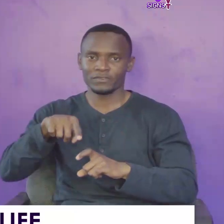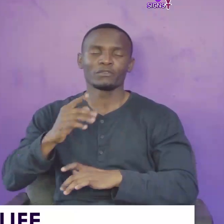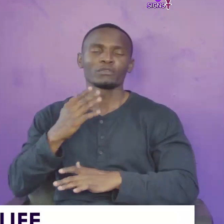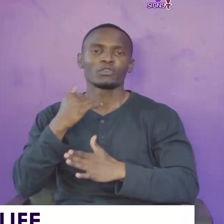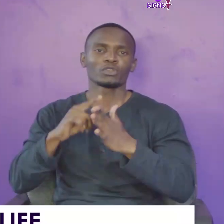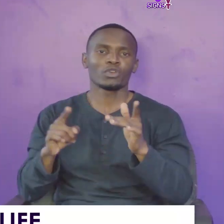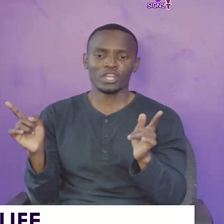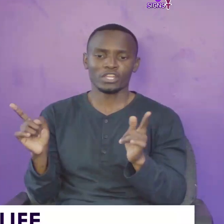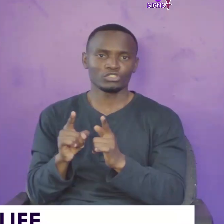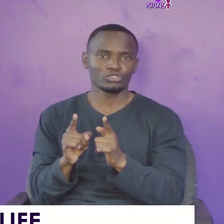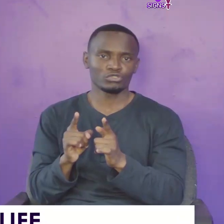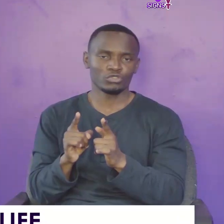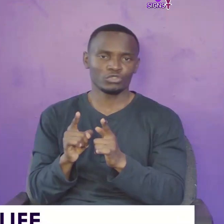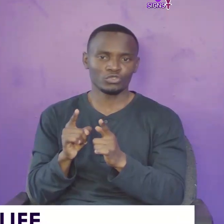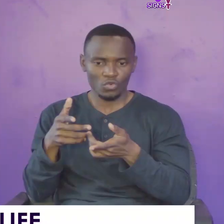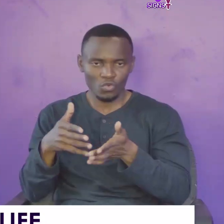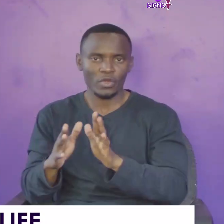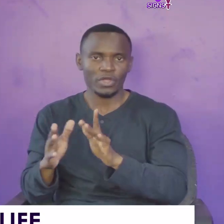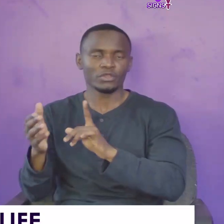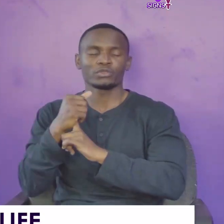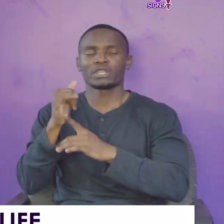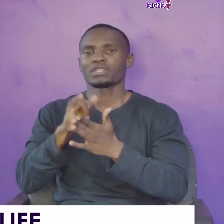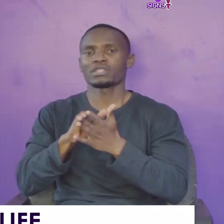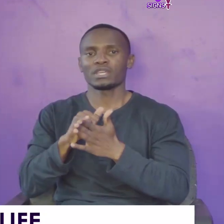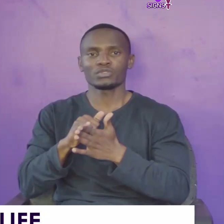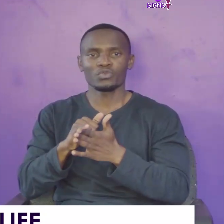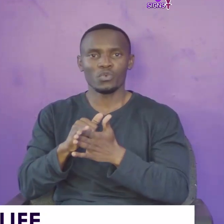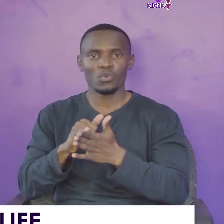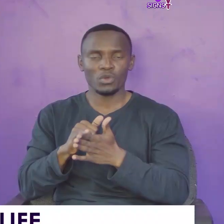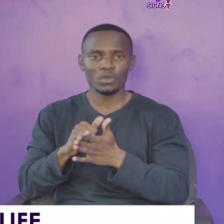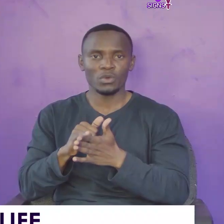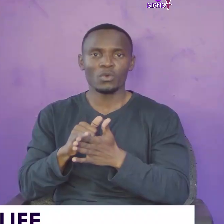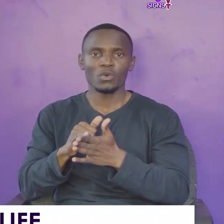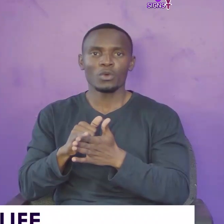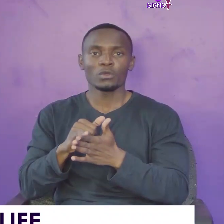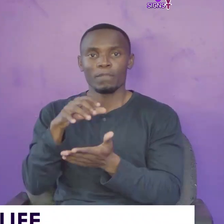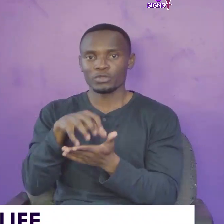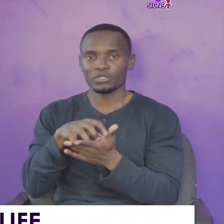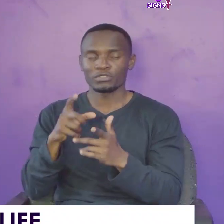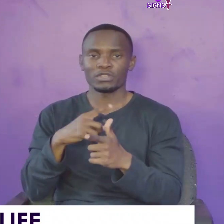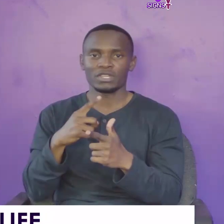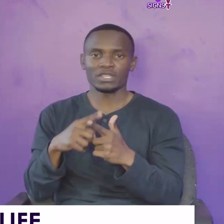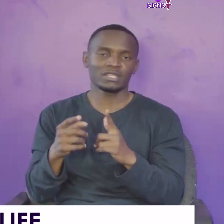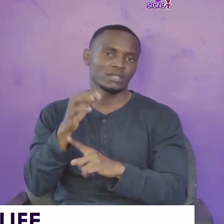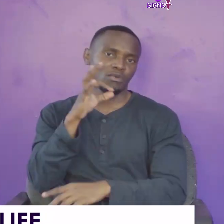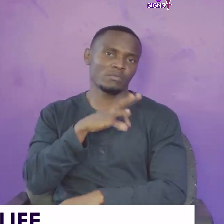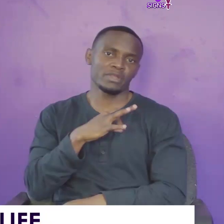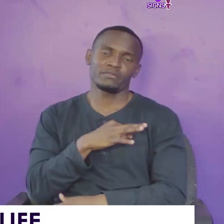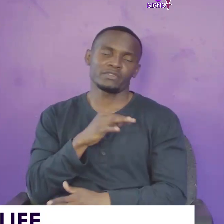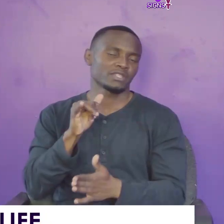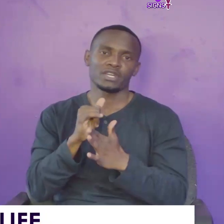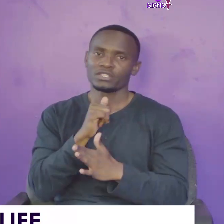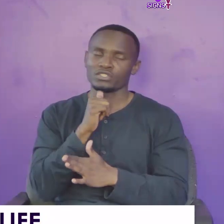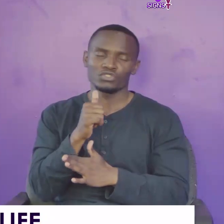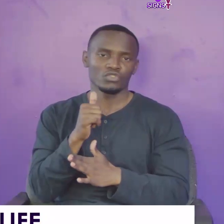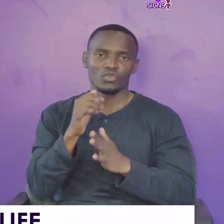and get the gains that other counsels do. And that is, of course, an unethical practice, irrespective of how